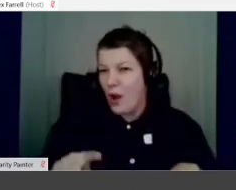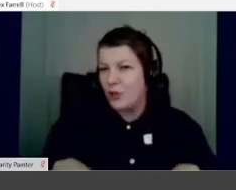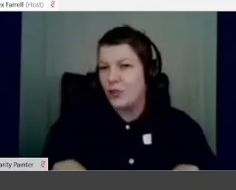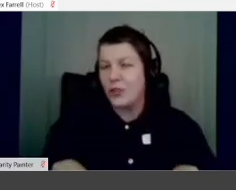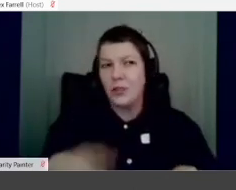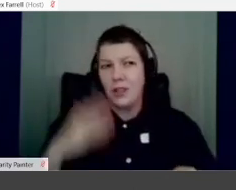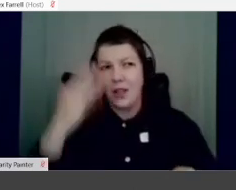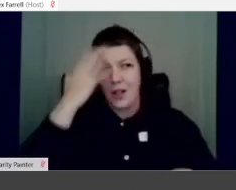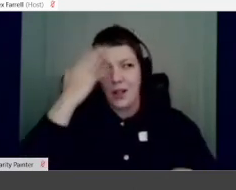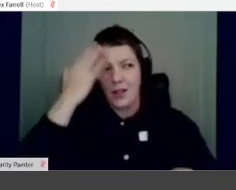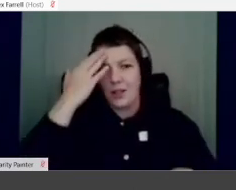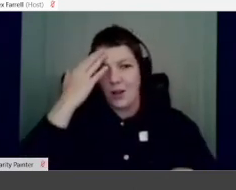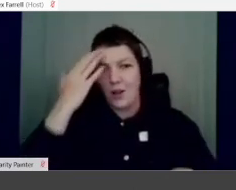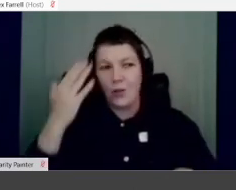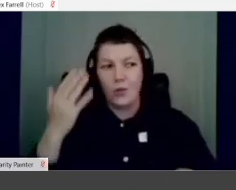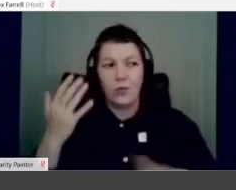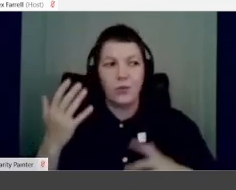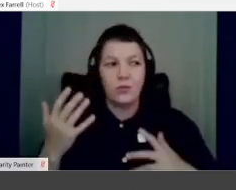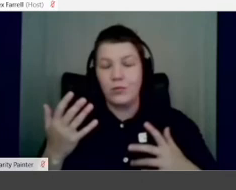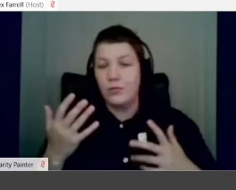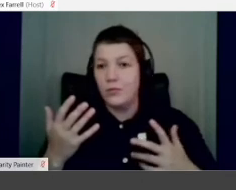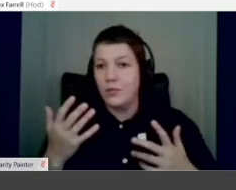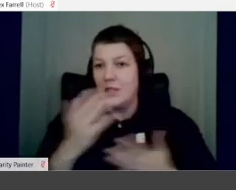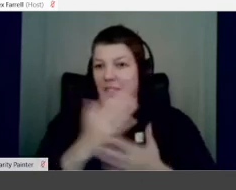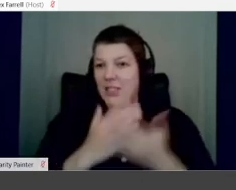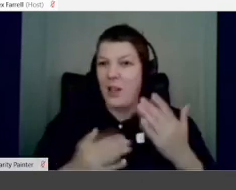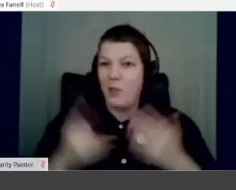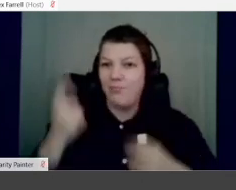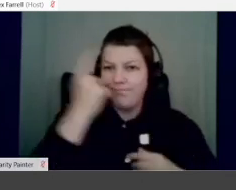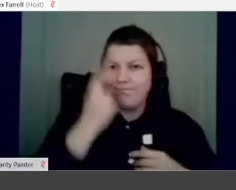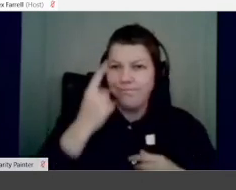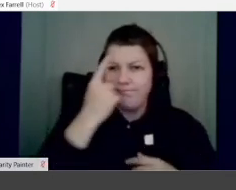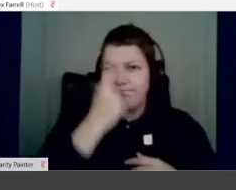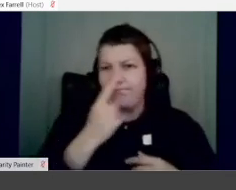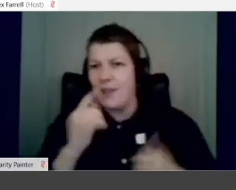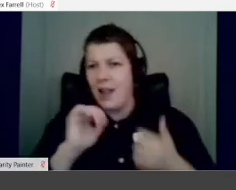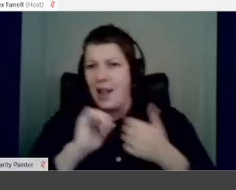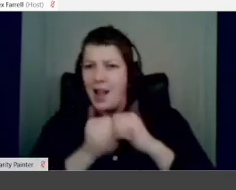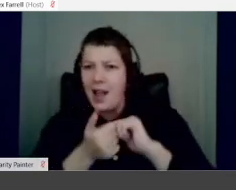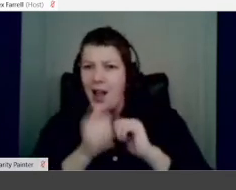designing for meeting experiences or facilitation for critique.